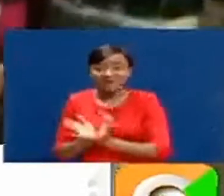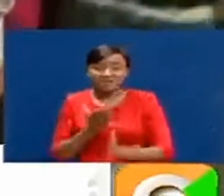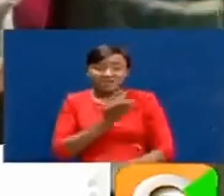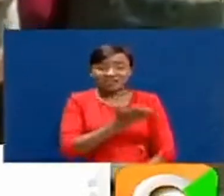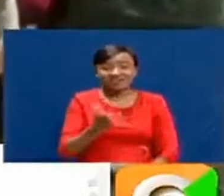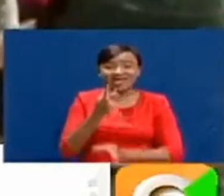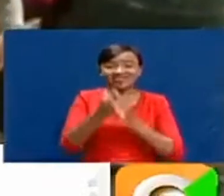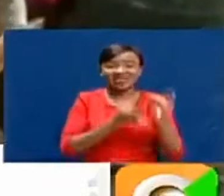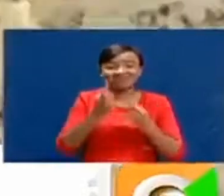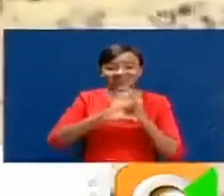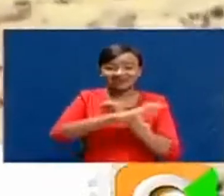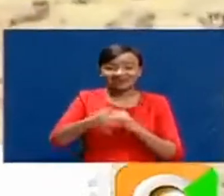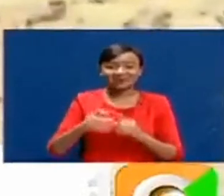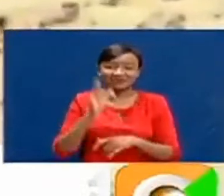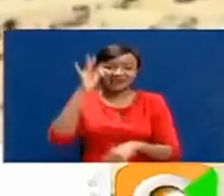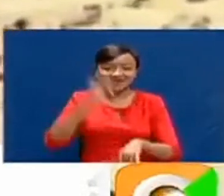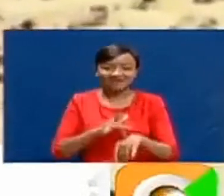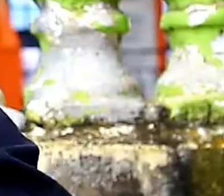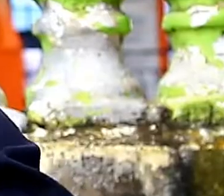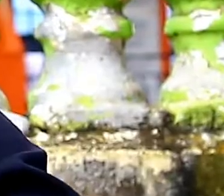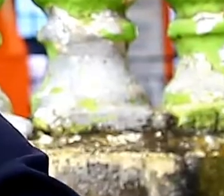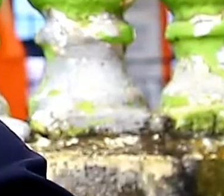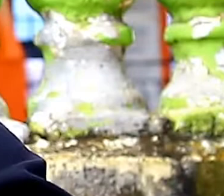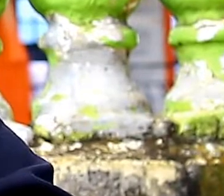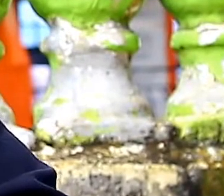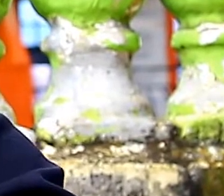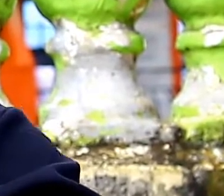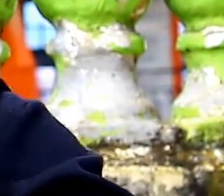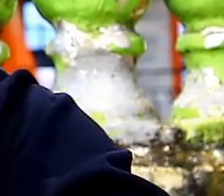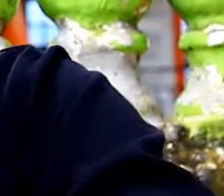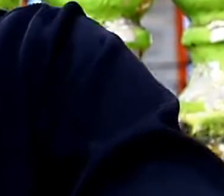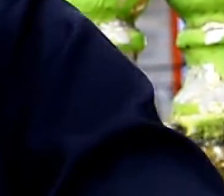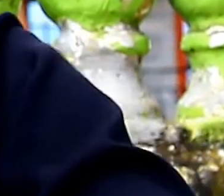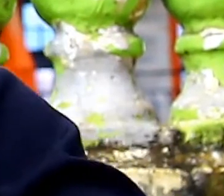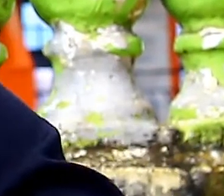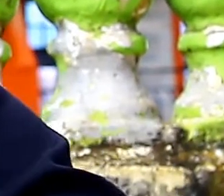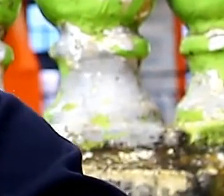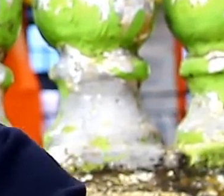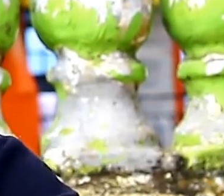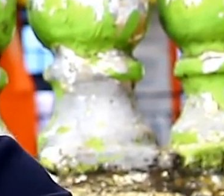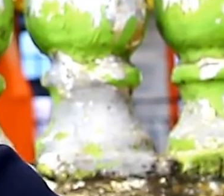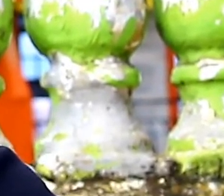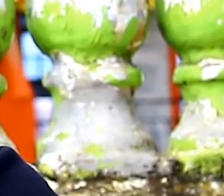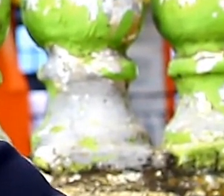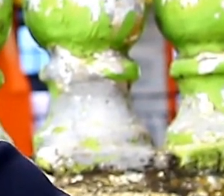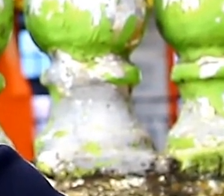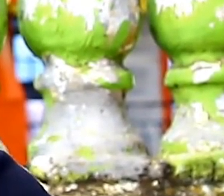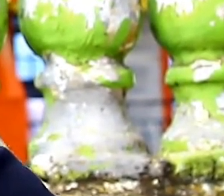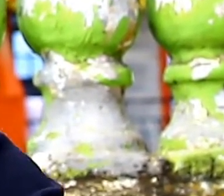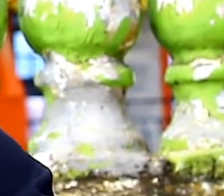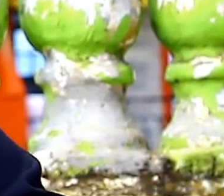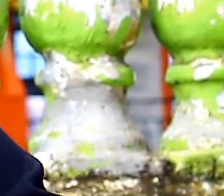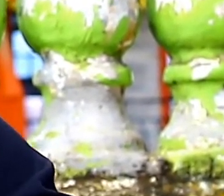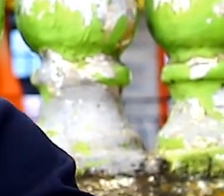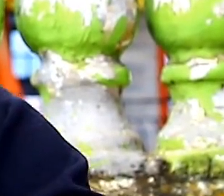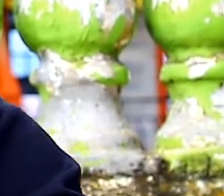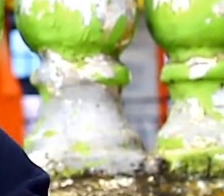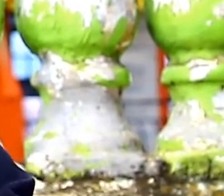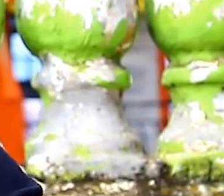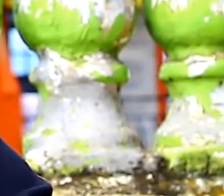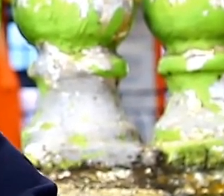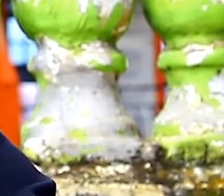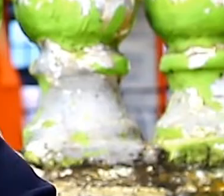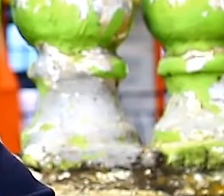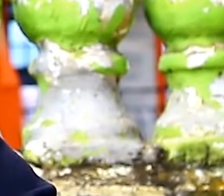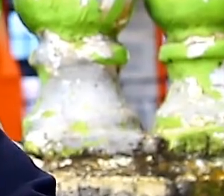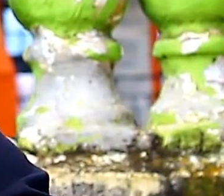in 33 counties, ravaged by floods. Cabinet Secretary for Devolution Eugene Wamalwa told the public to move